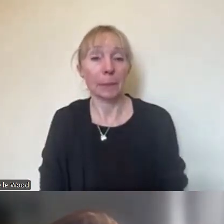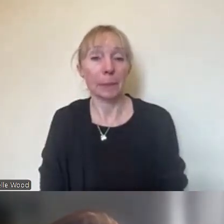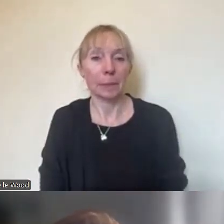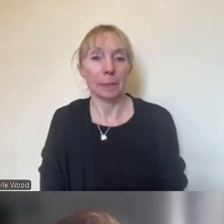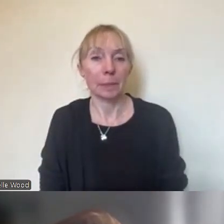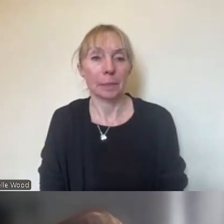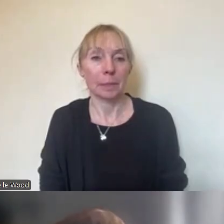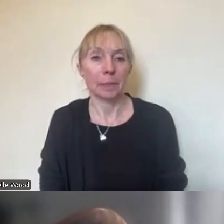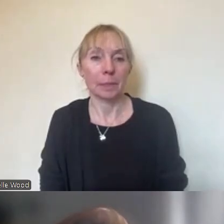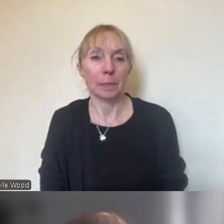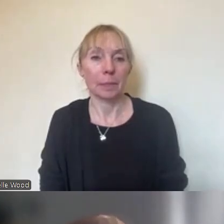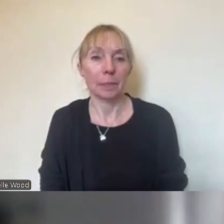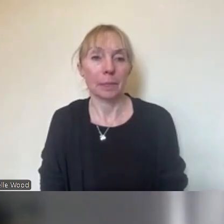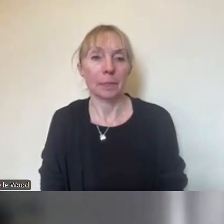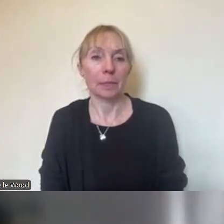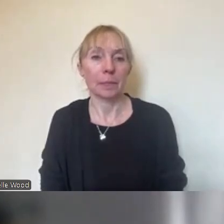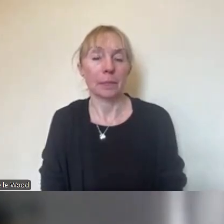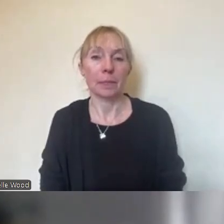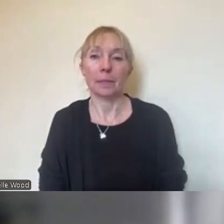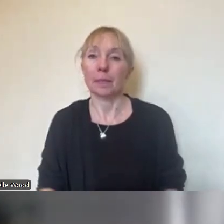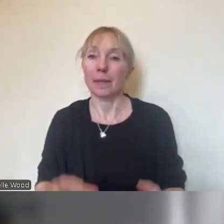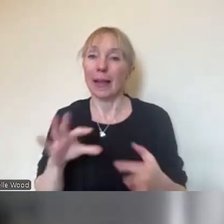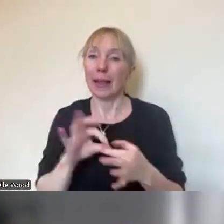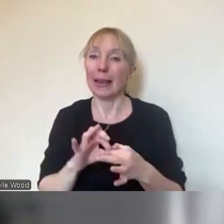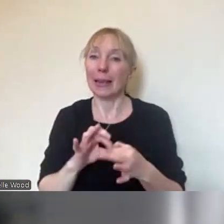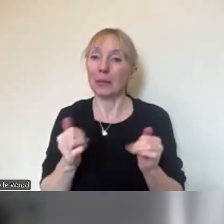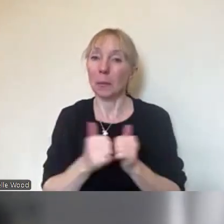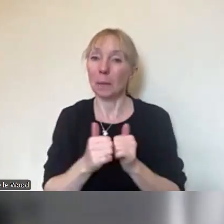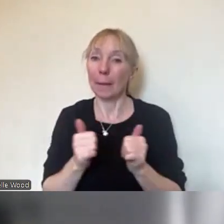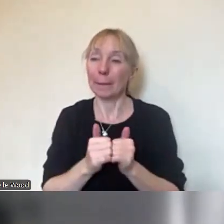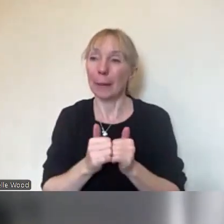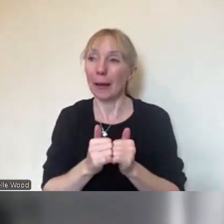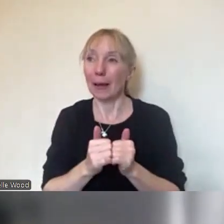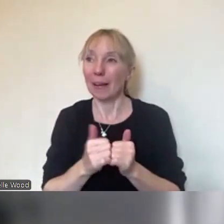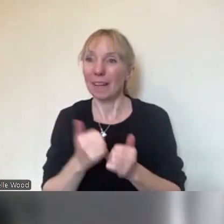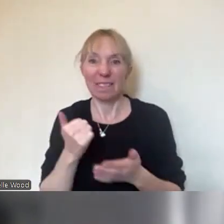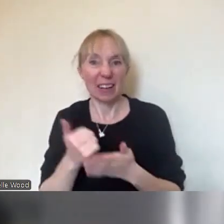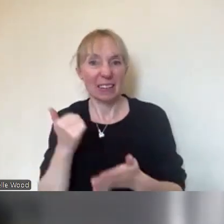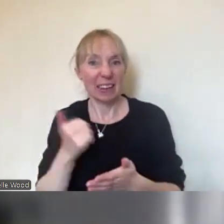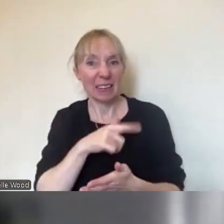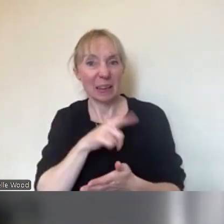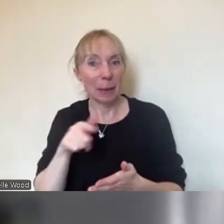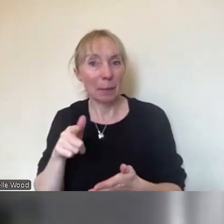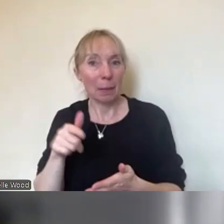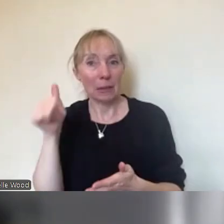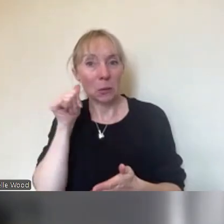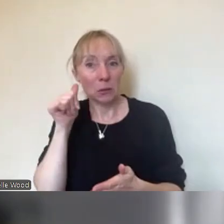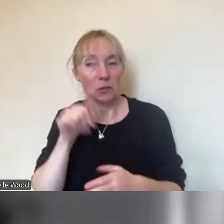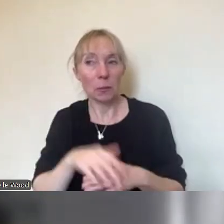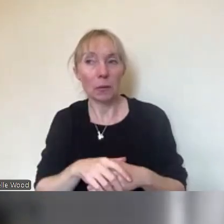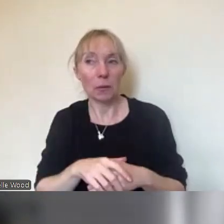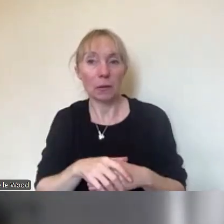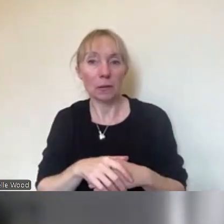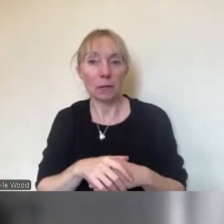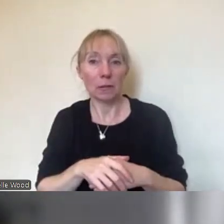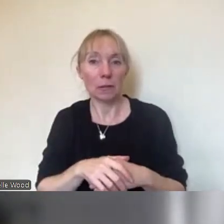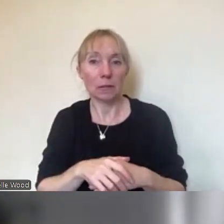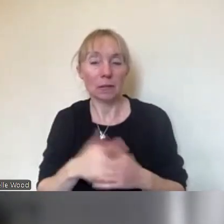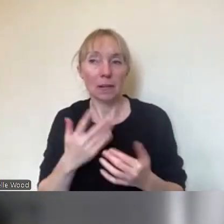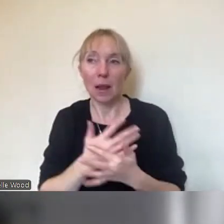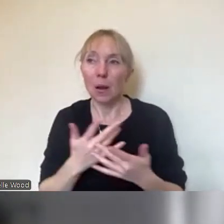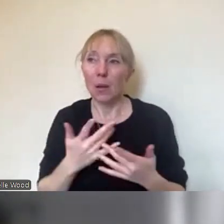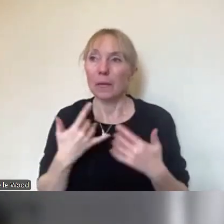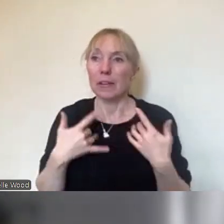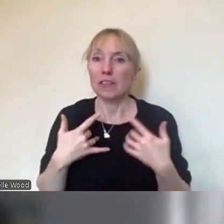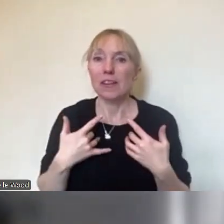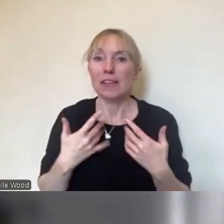There's a link to a paper as well. It's fantastic that people are so knowledgeable in the group. So there's lots of really interesting resources there, and I'll